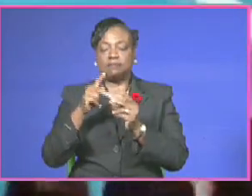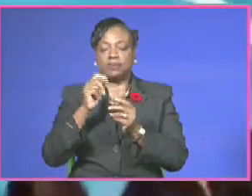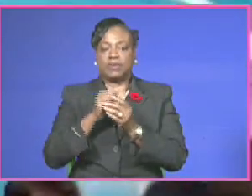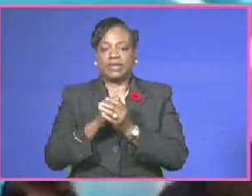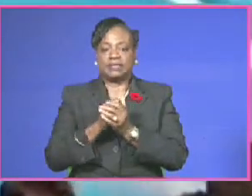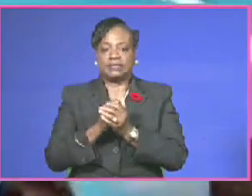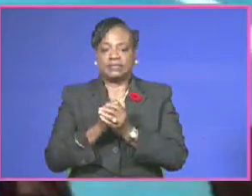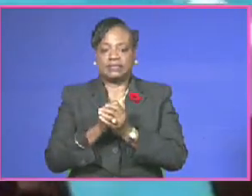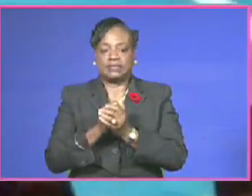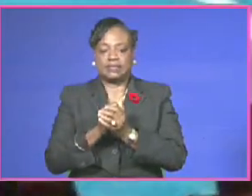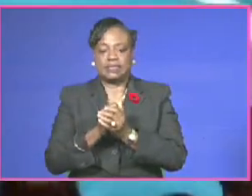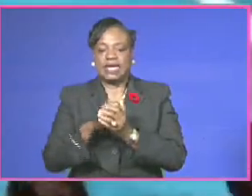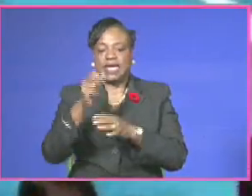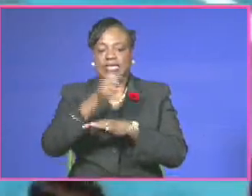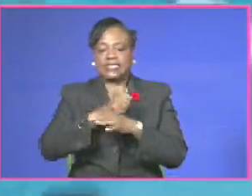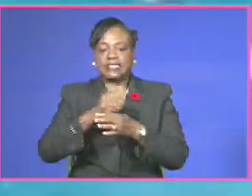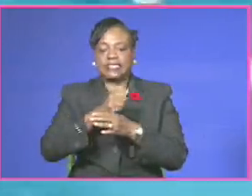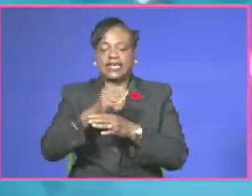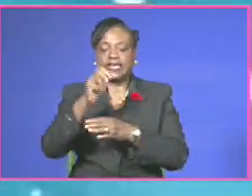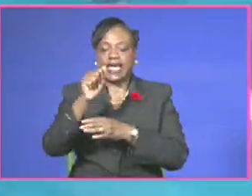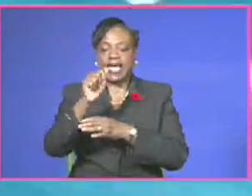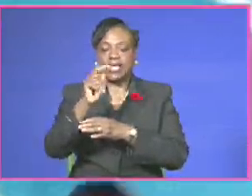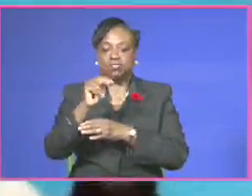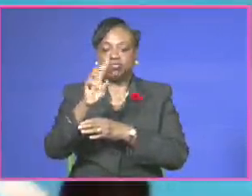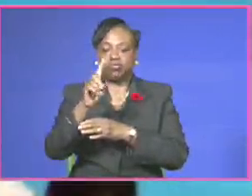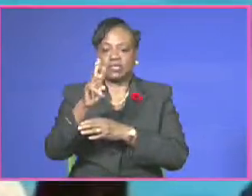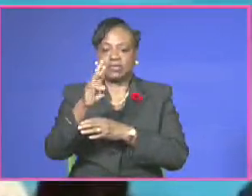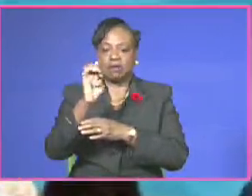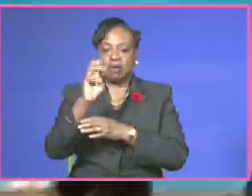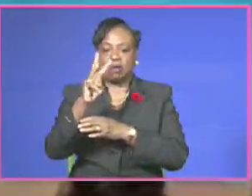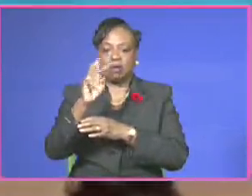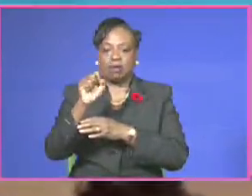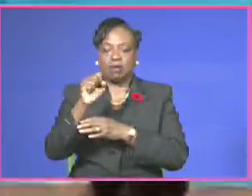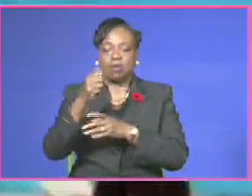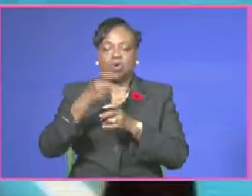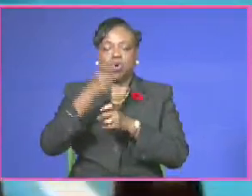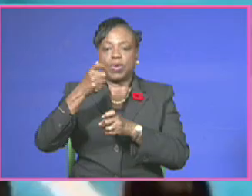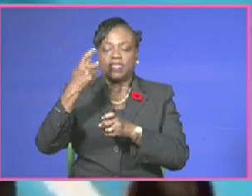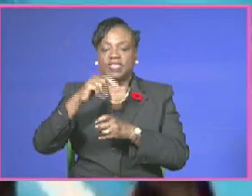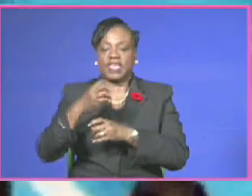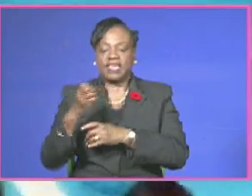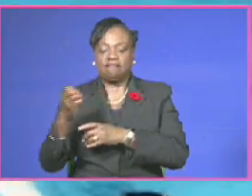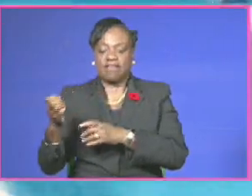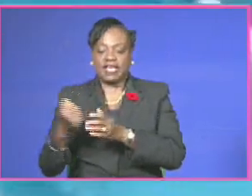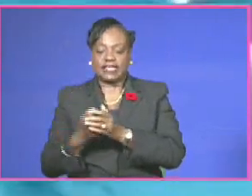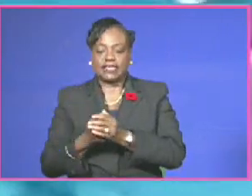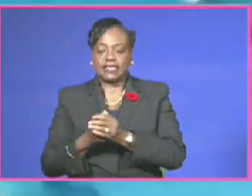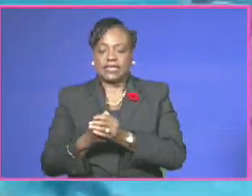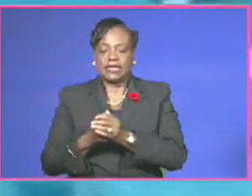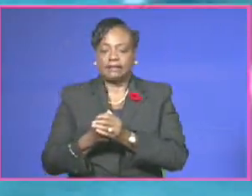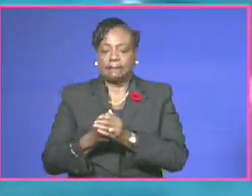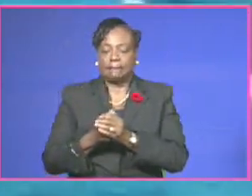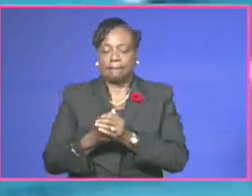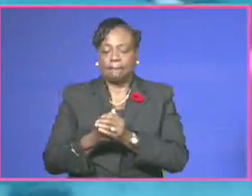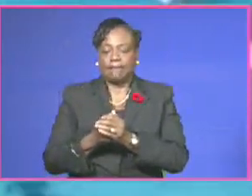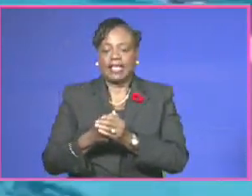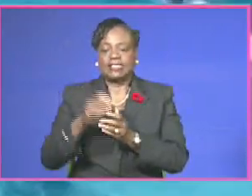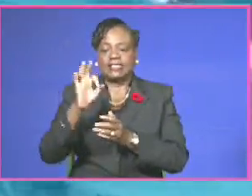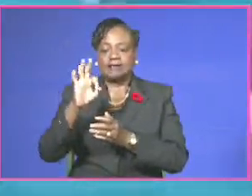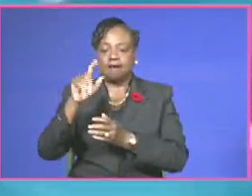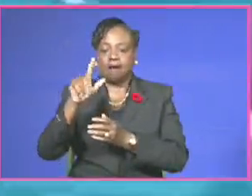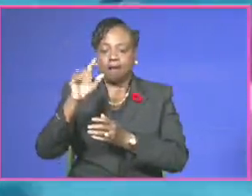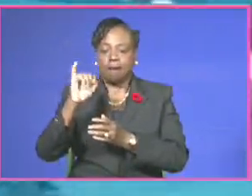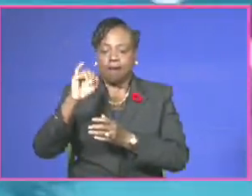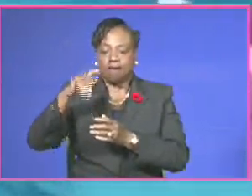first leg. St. Andrews won the event. His split was the fastest in the 4x50-yard medley relay,